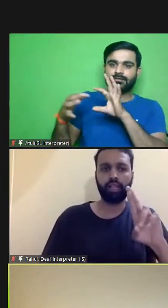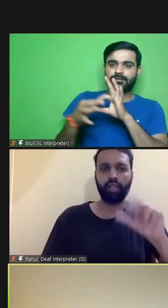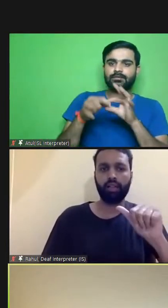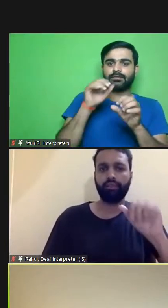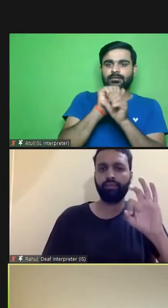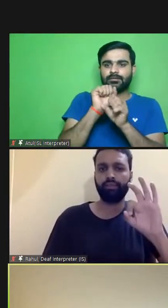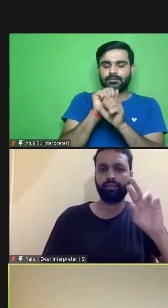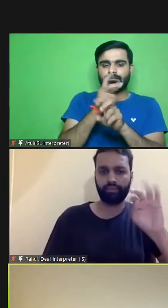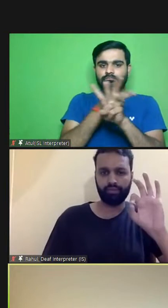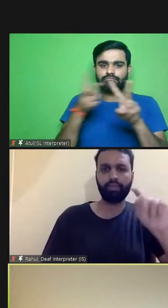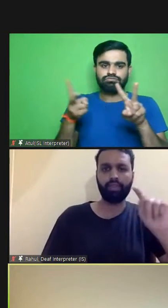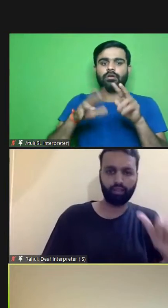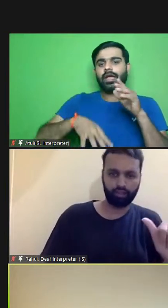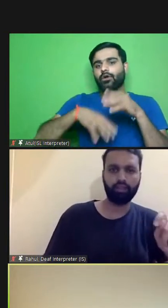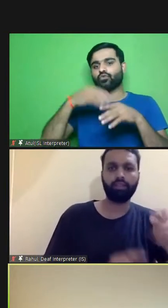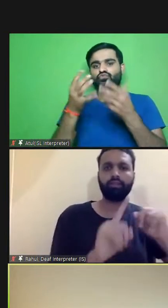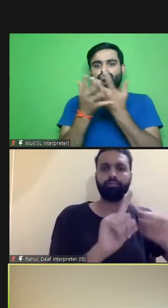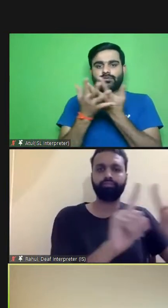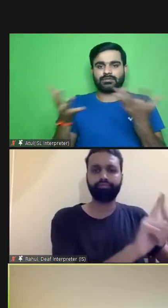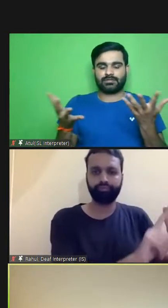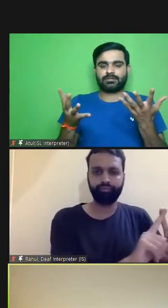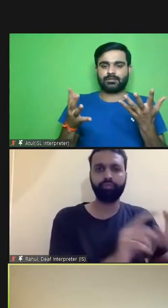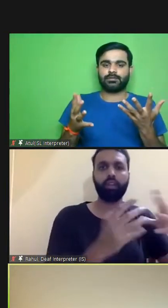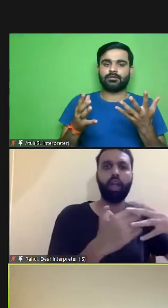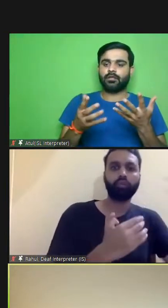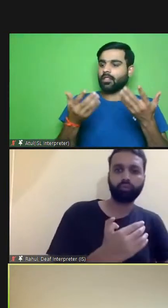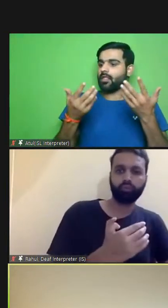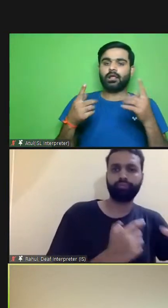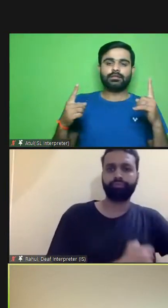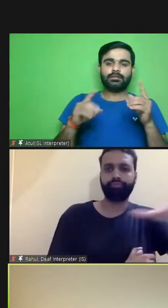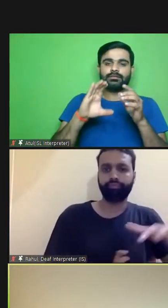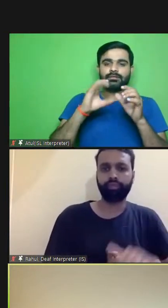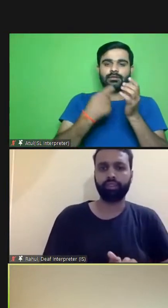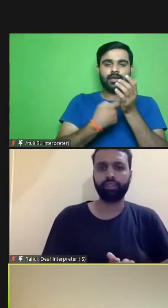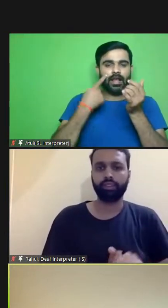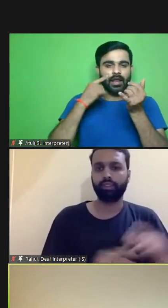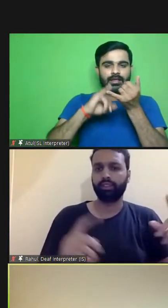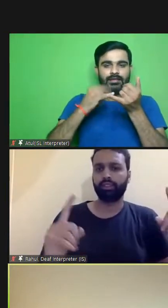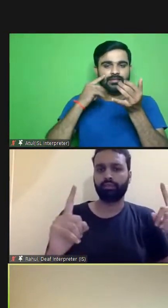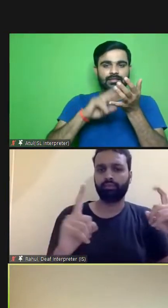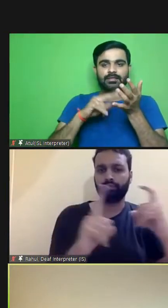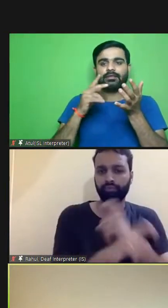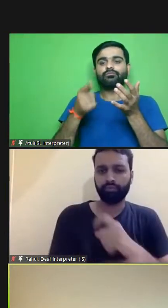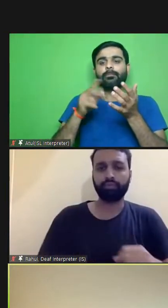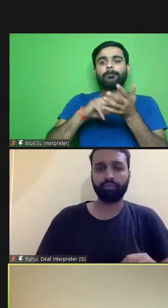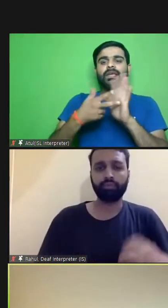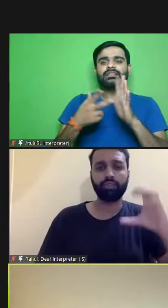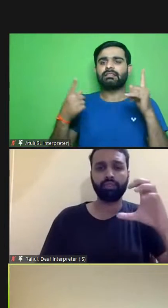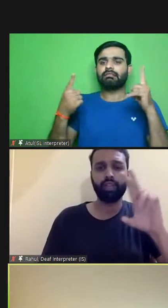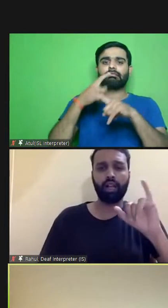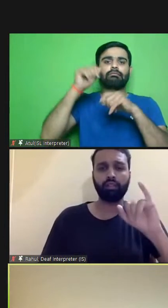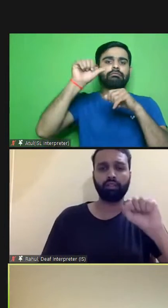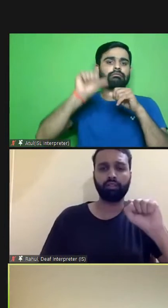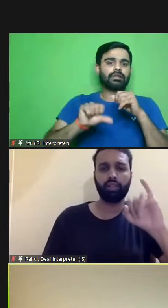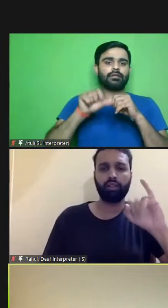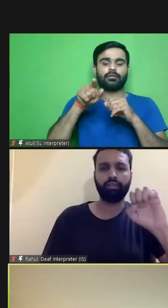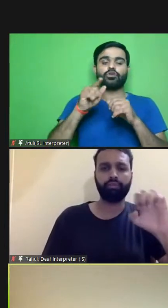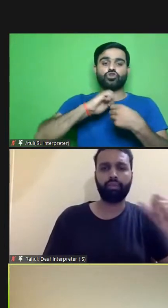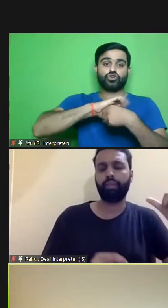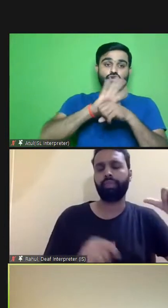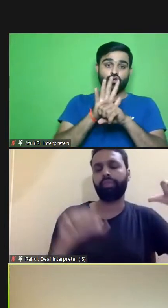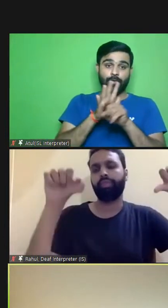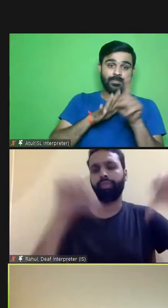often as a result of crises or seasonal deprivation. On top of this, COVID